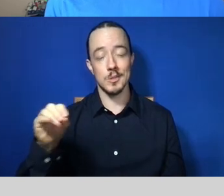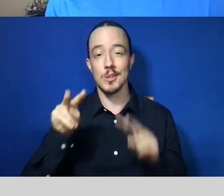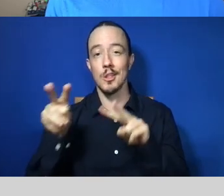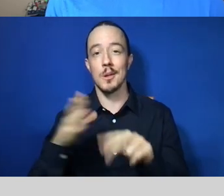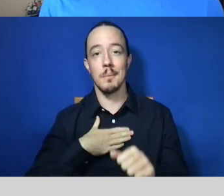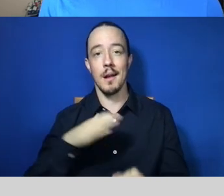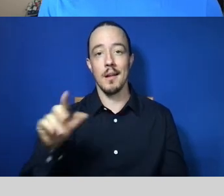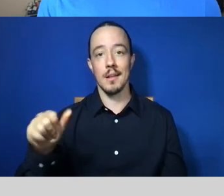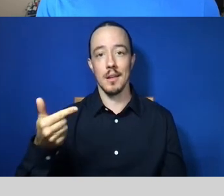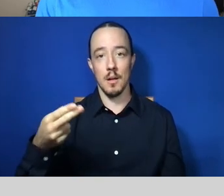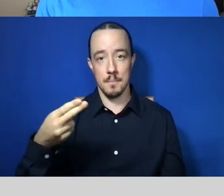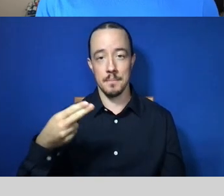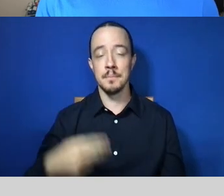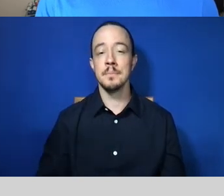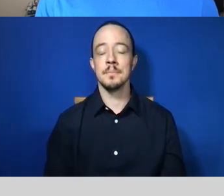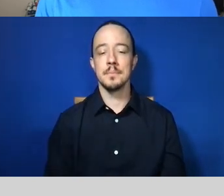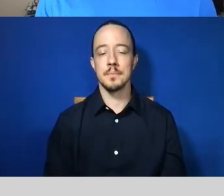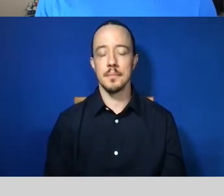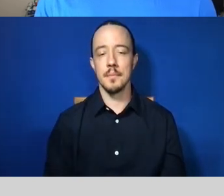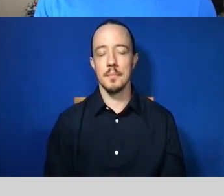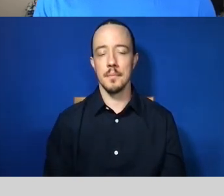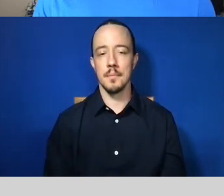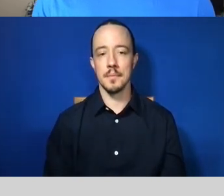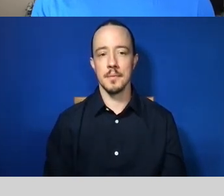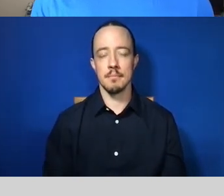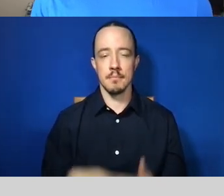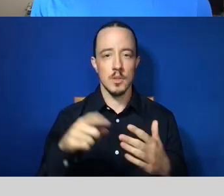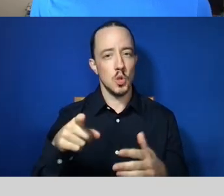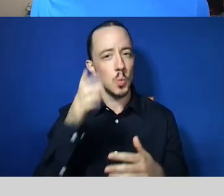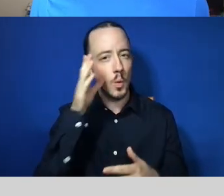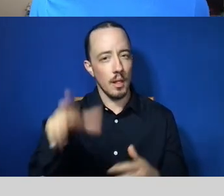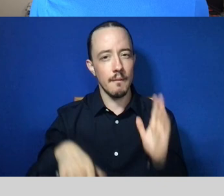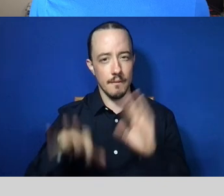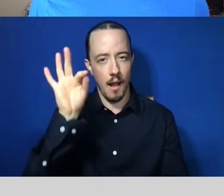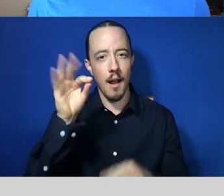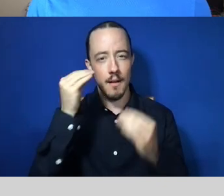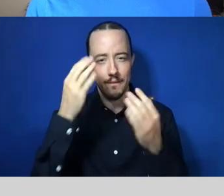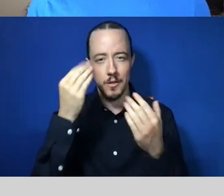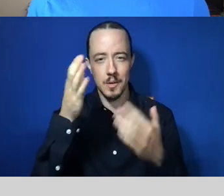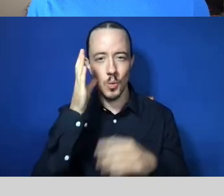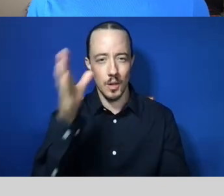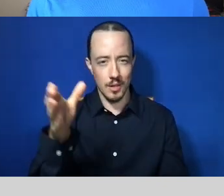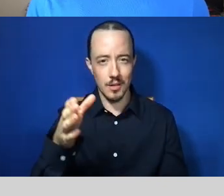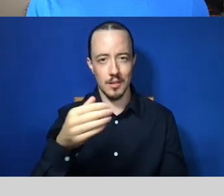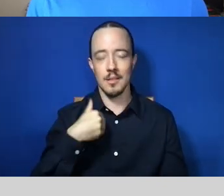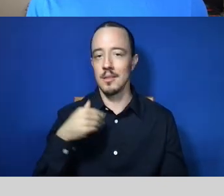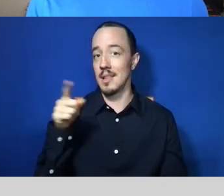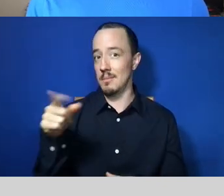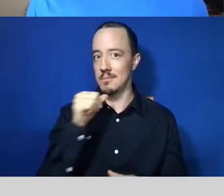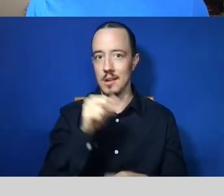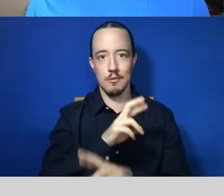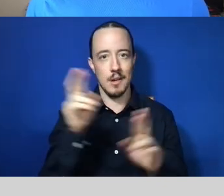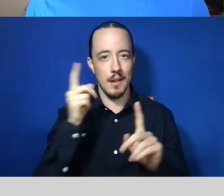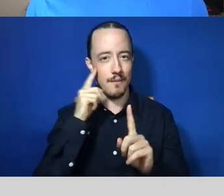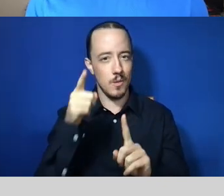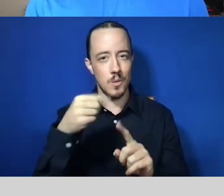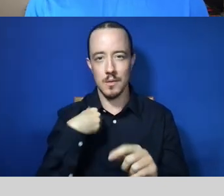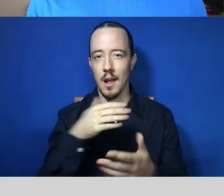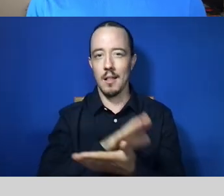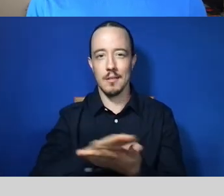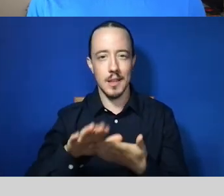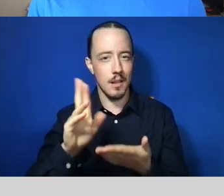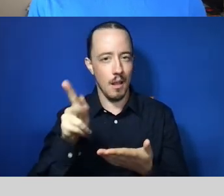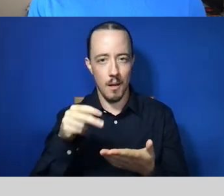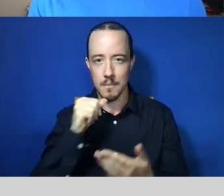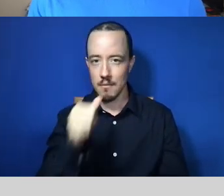over to my GitHub. So in conclusion, I want you to know that you will find some data. That data will most likely not be